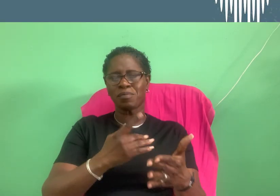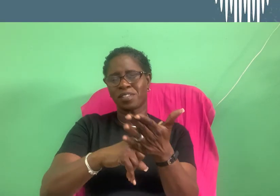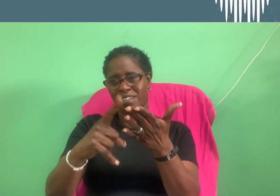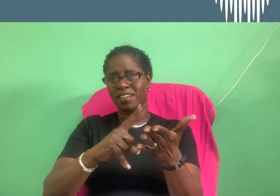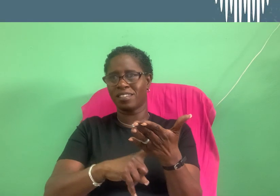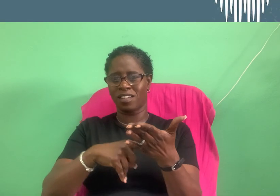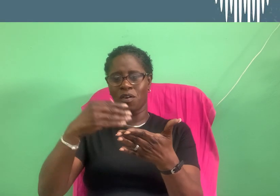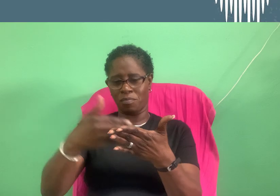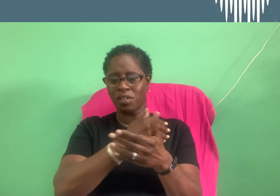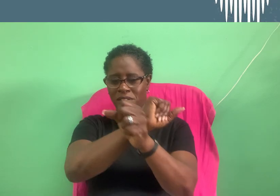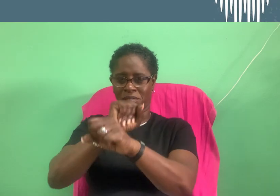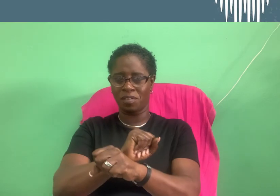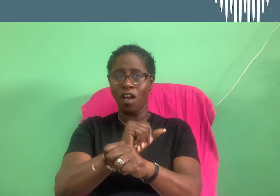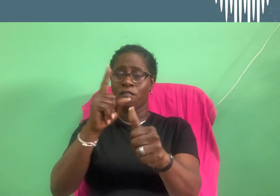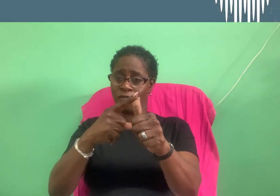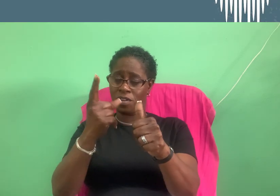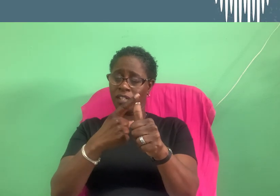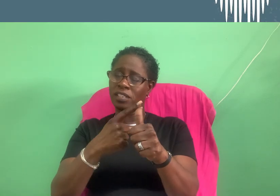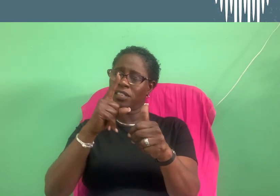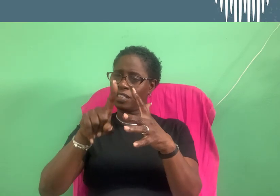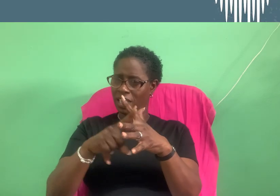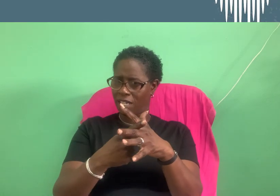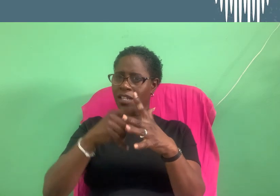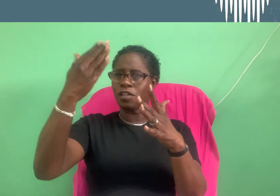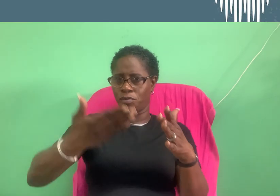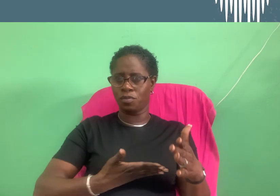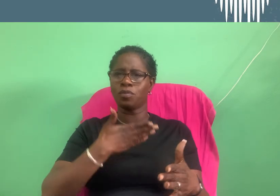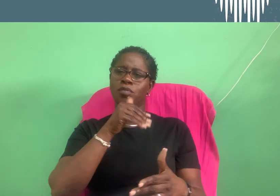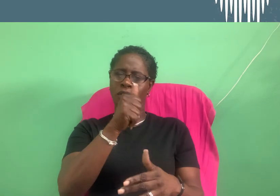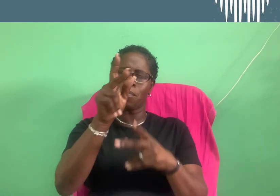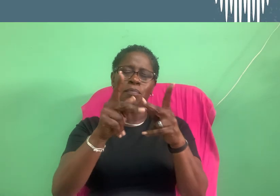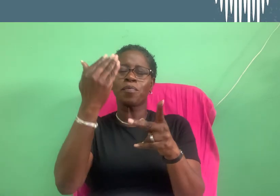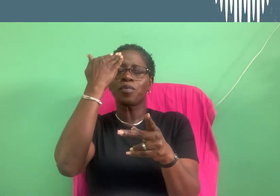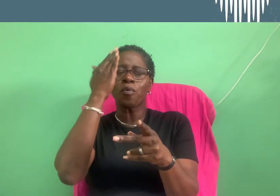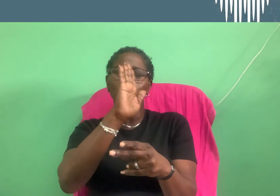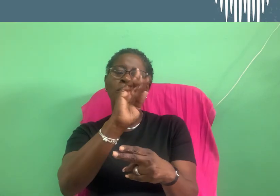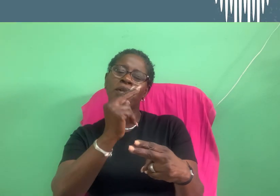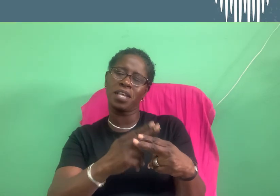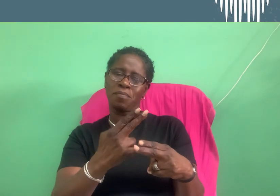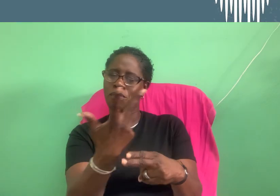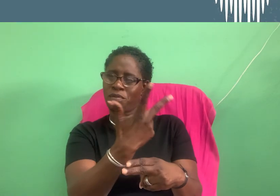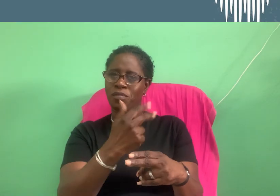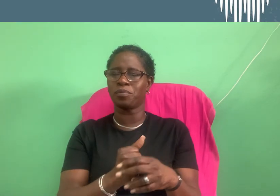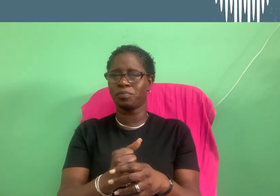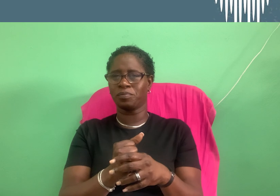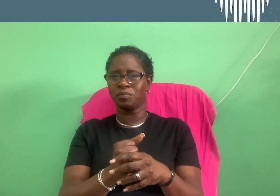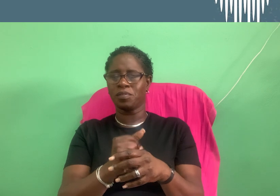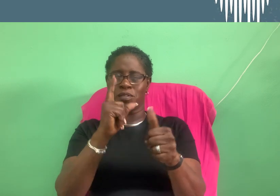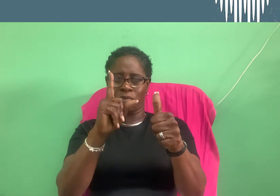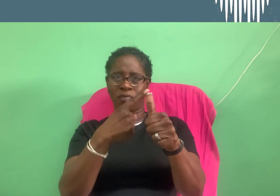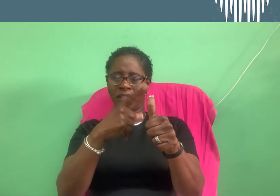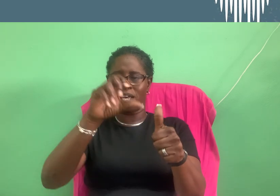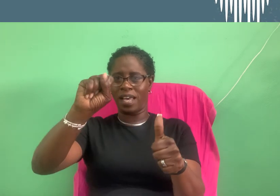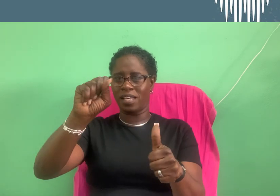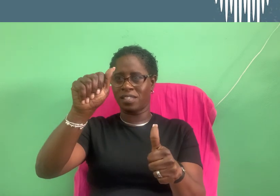Modern Slavery. So I think it would be great to start with a round of introductions so that our audience can get to know the three of you. So maybe, Sarah, would you like